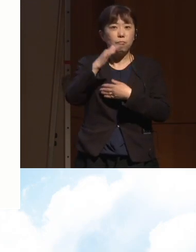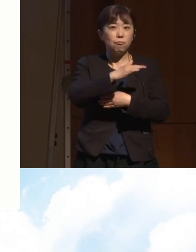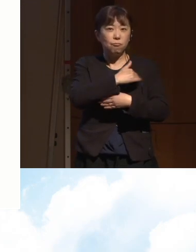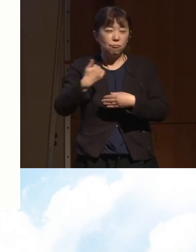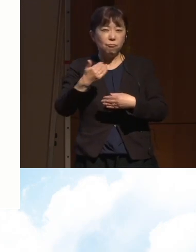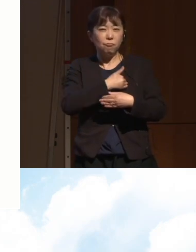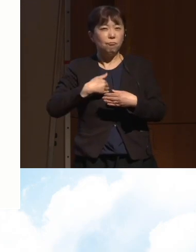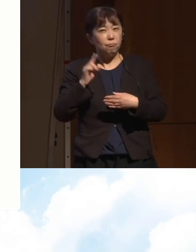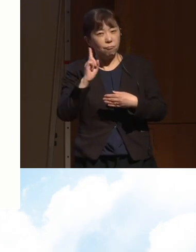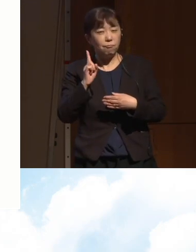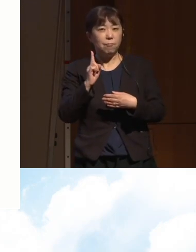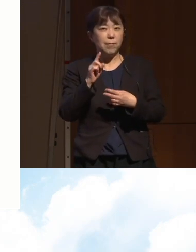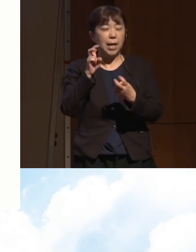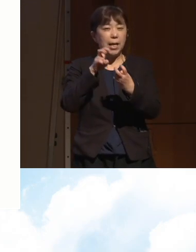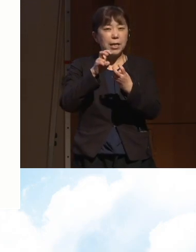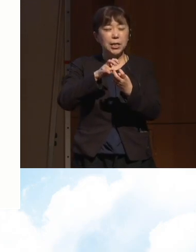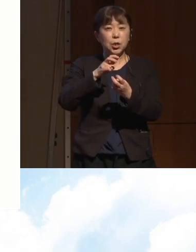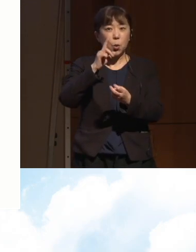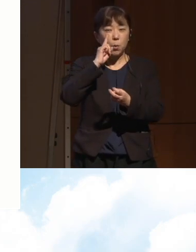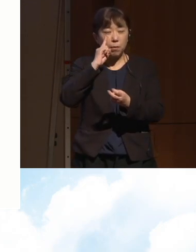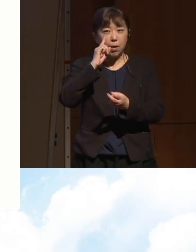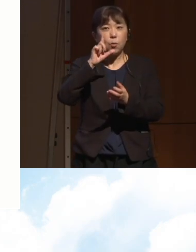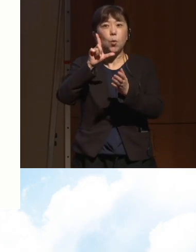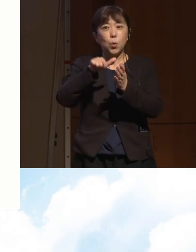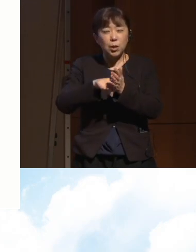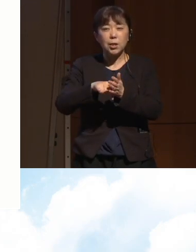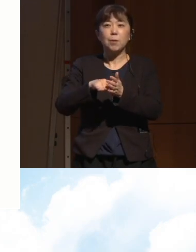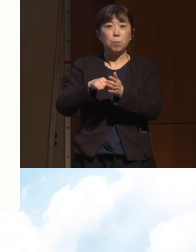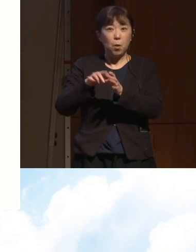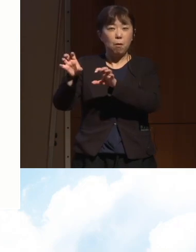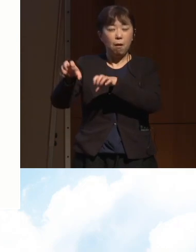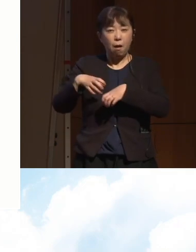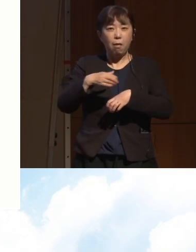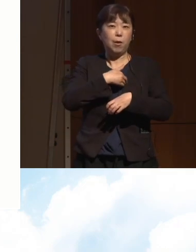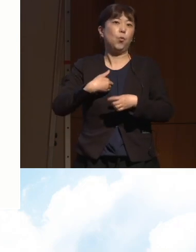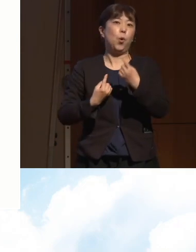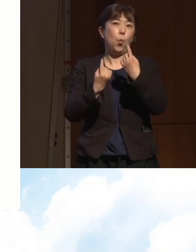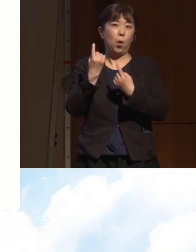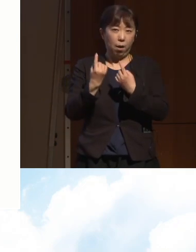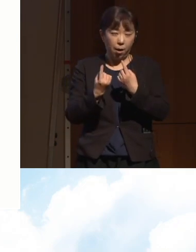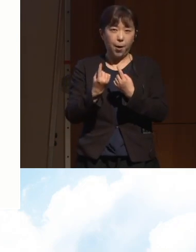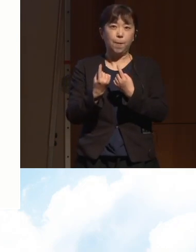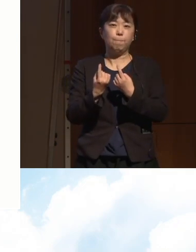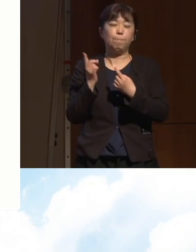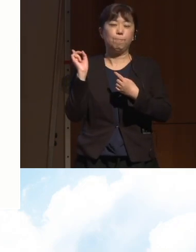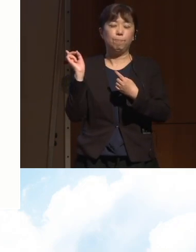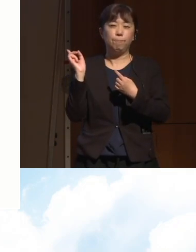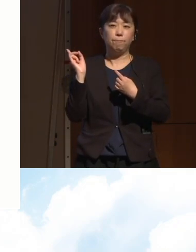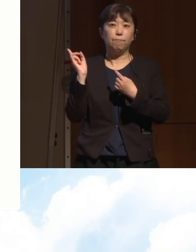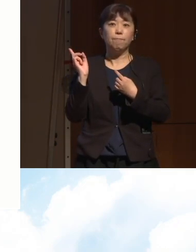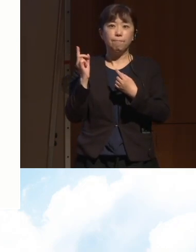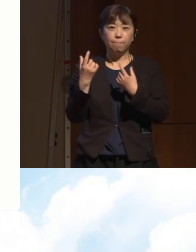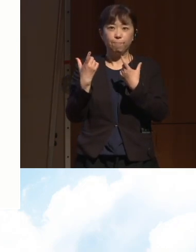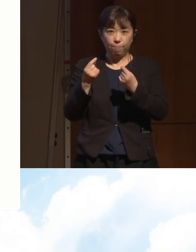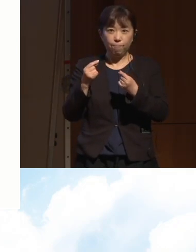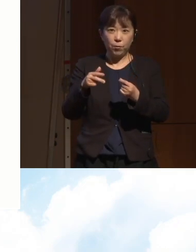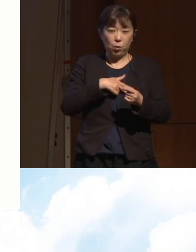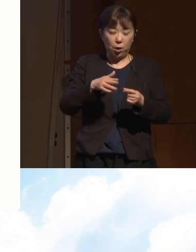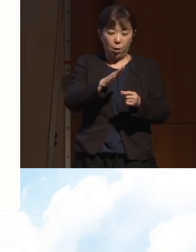trial space if we approach the problem in the right way and seek to engineer the capability that we seek.